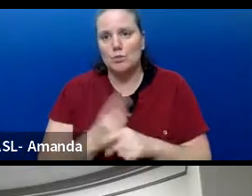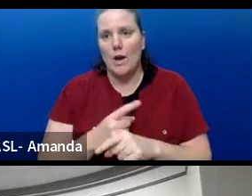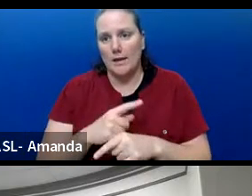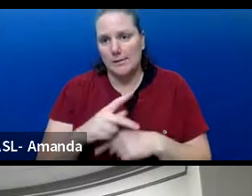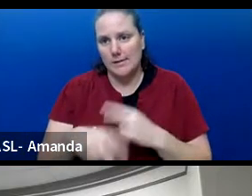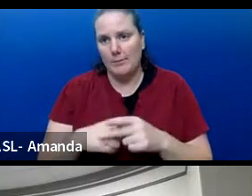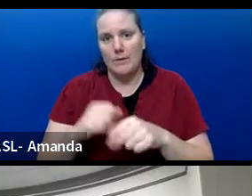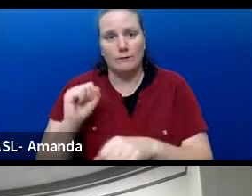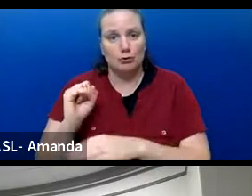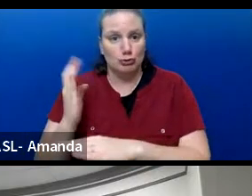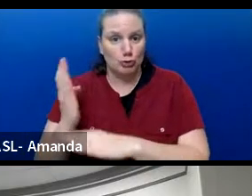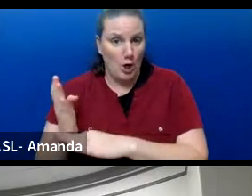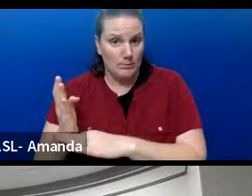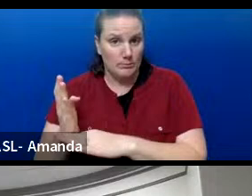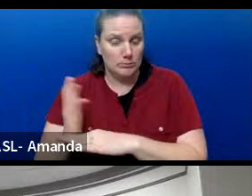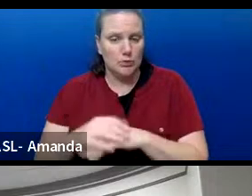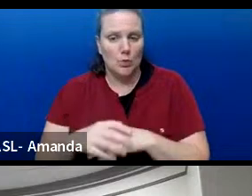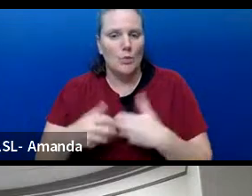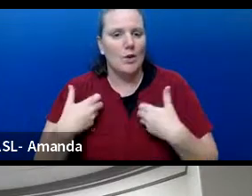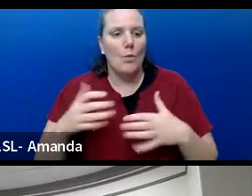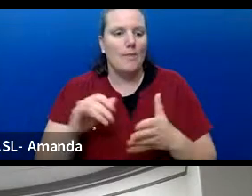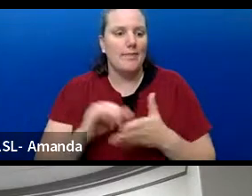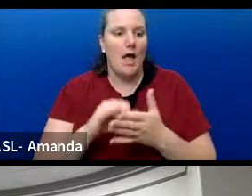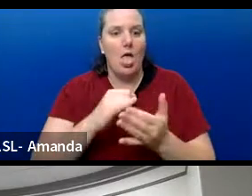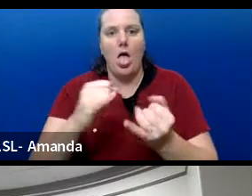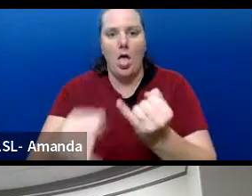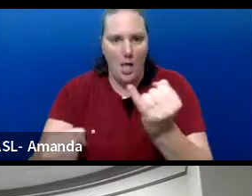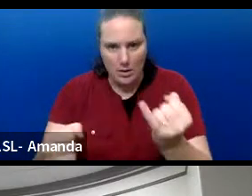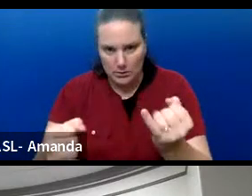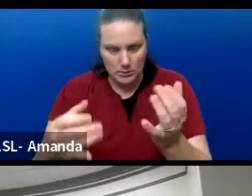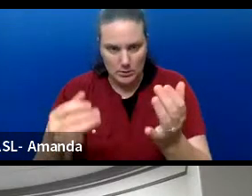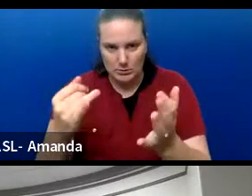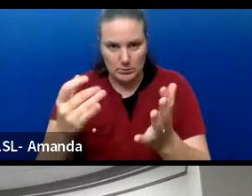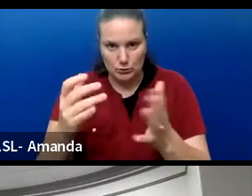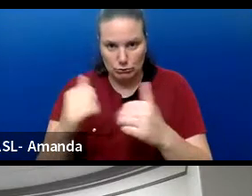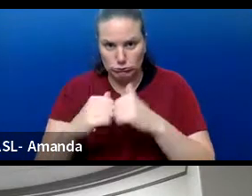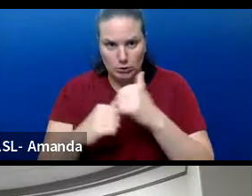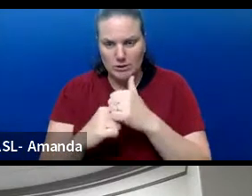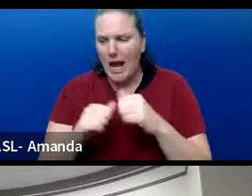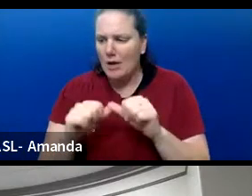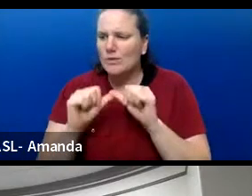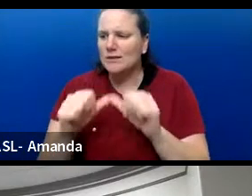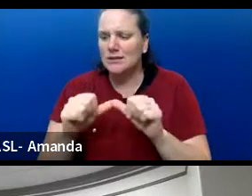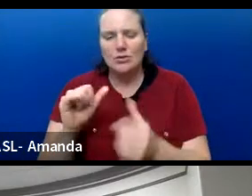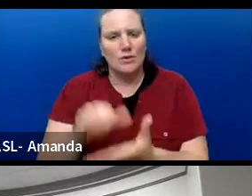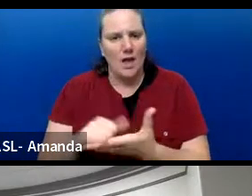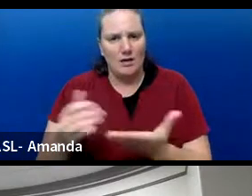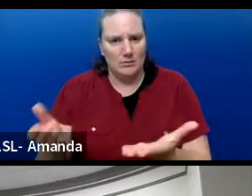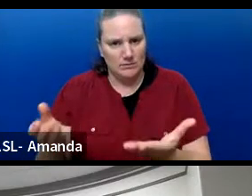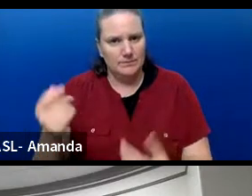jobs. We don't want that just to end at the end of construction. How does that continue?